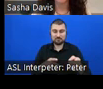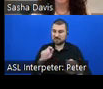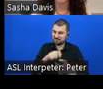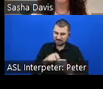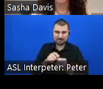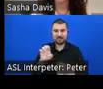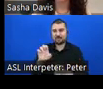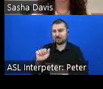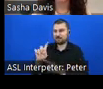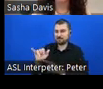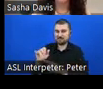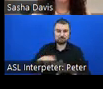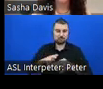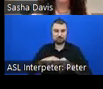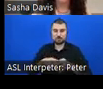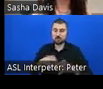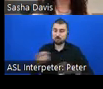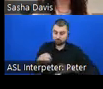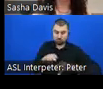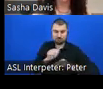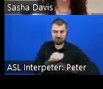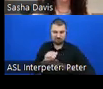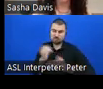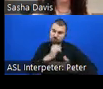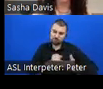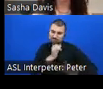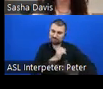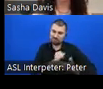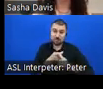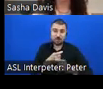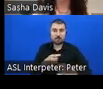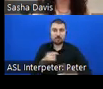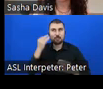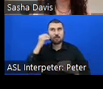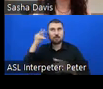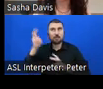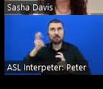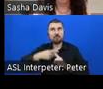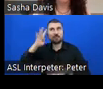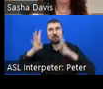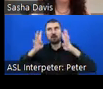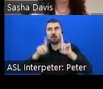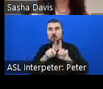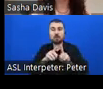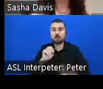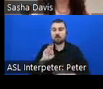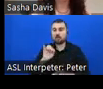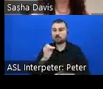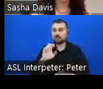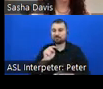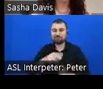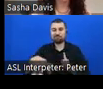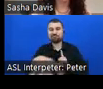when he was sketching in the evenings, drawing from both his imagination and from the objects surrounding him.